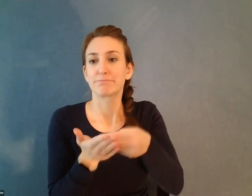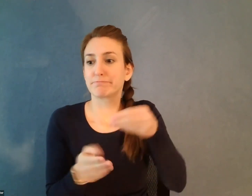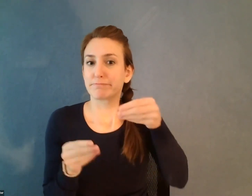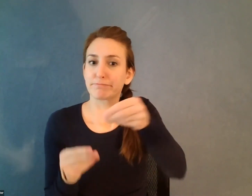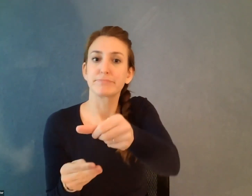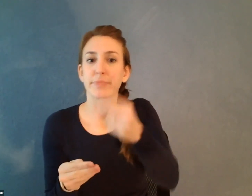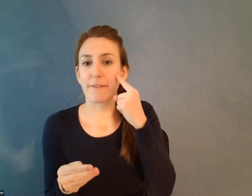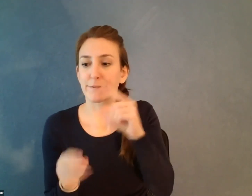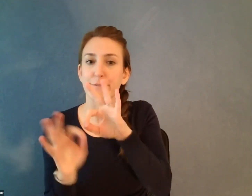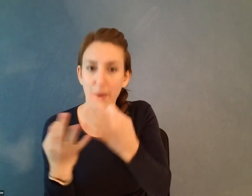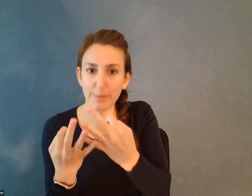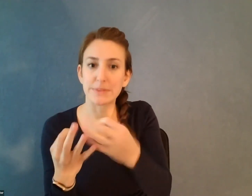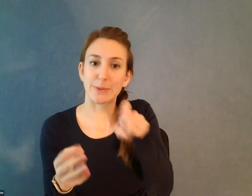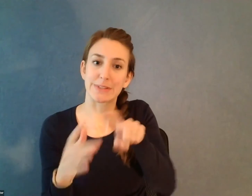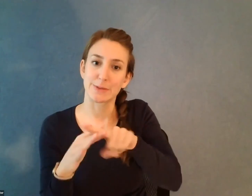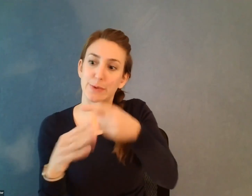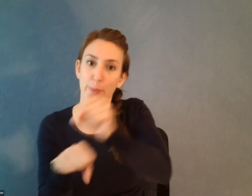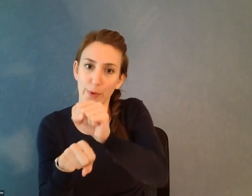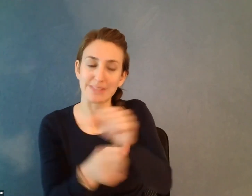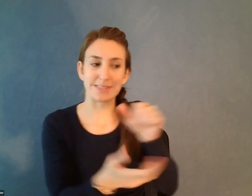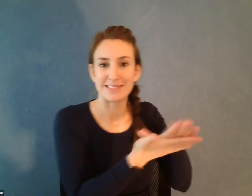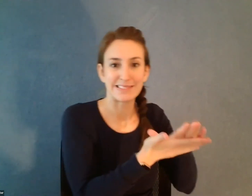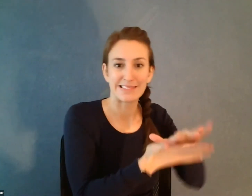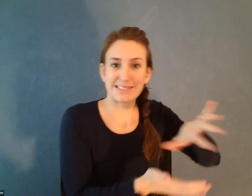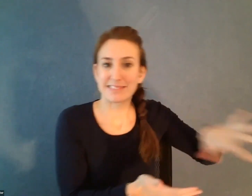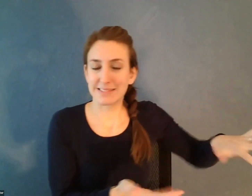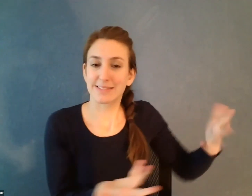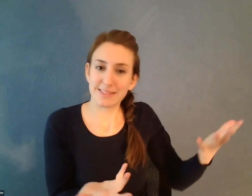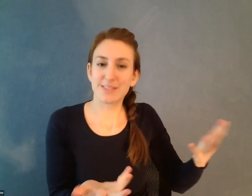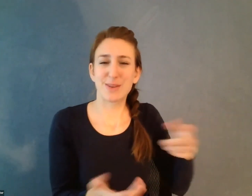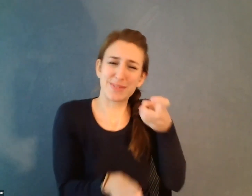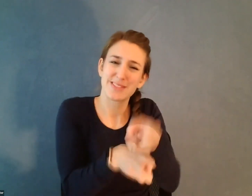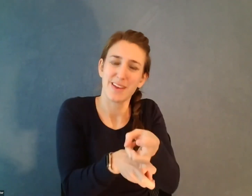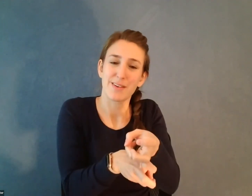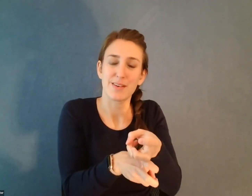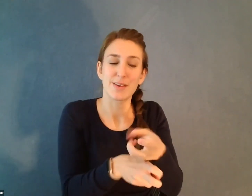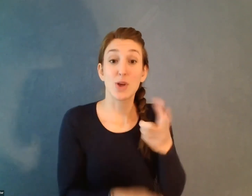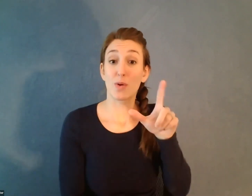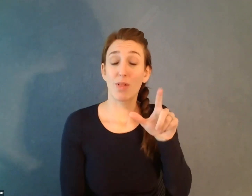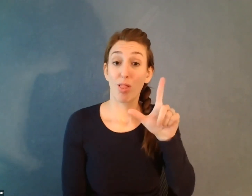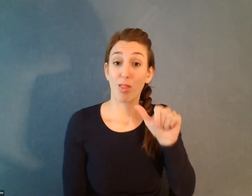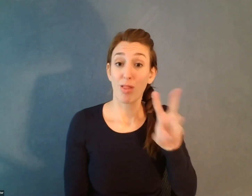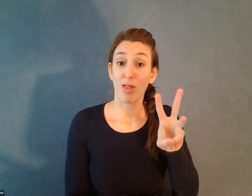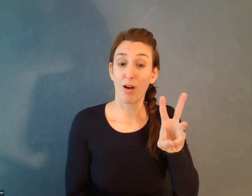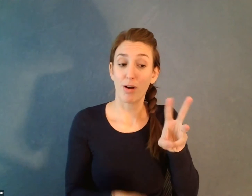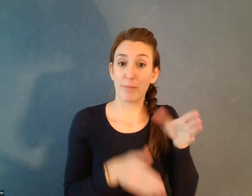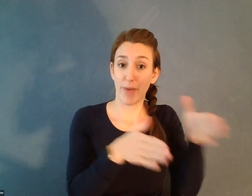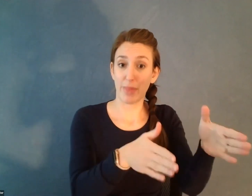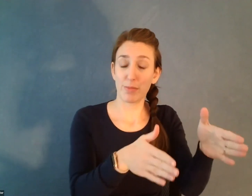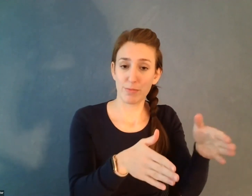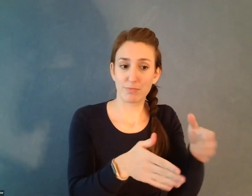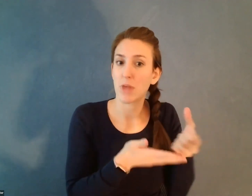see. But the Law Pathway program, offers so many resources and opportunities that helps with that, ease the burden of that. And I think that's